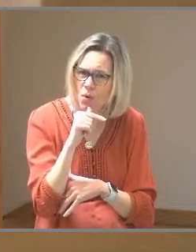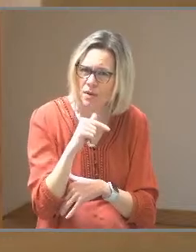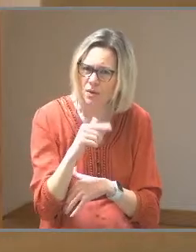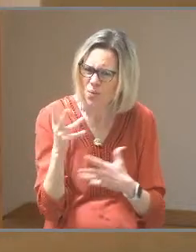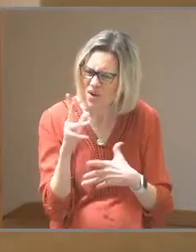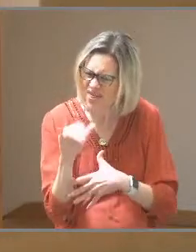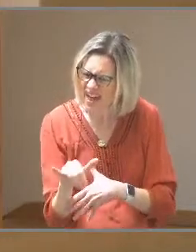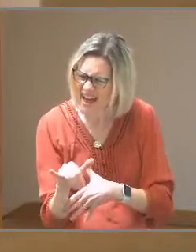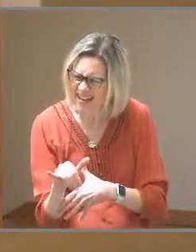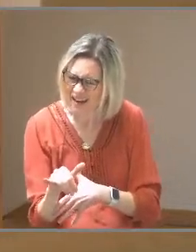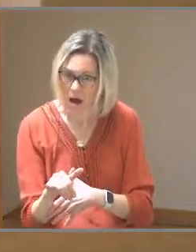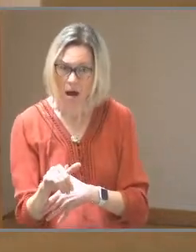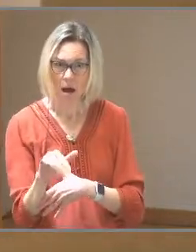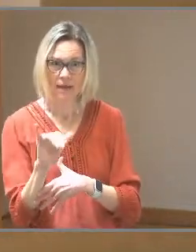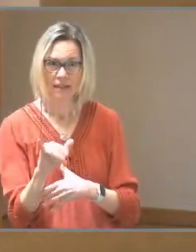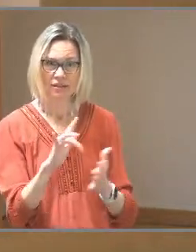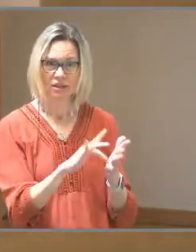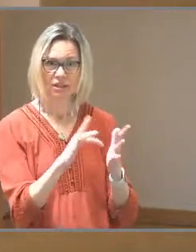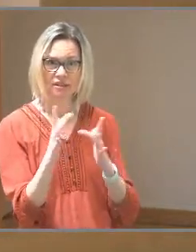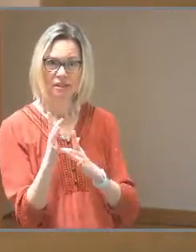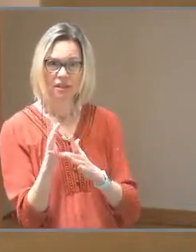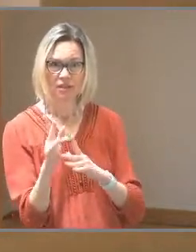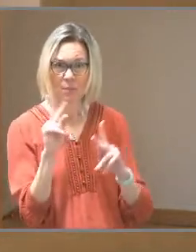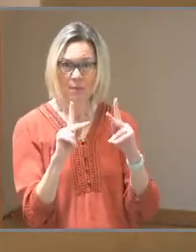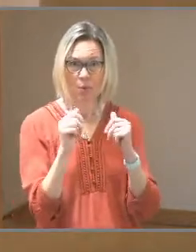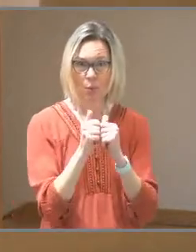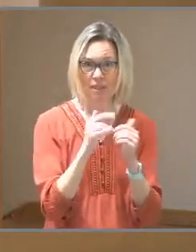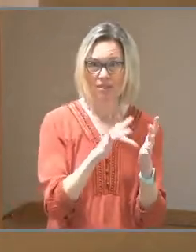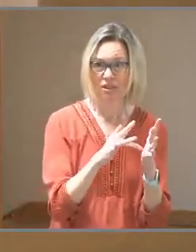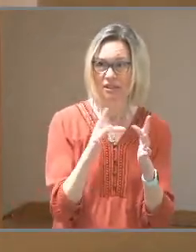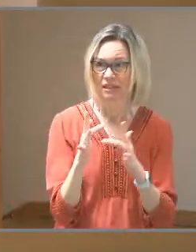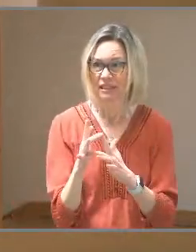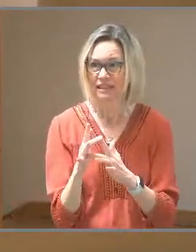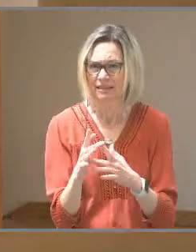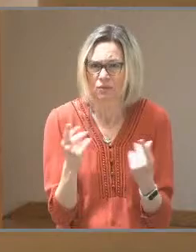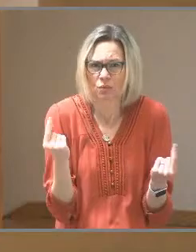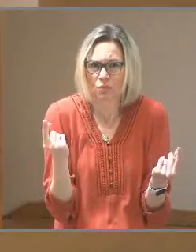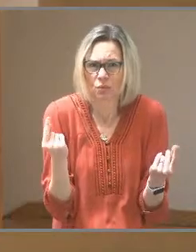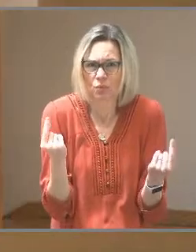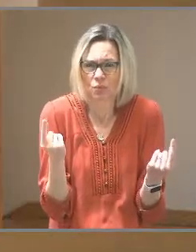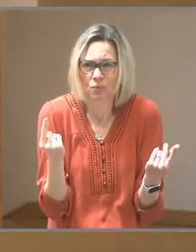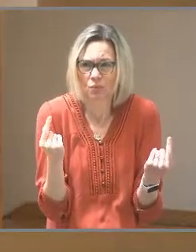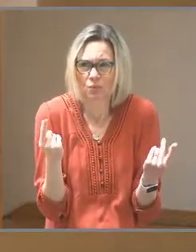That's Jesus. Is that Jesus? People with Jesus. And what are they doing?